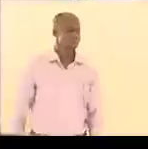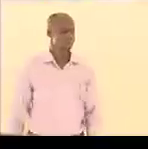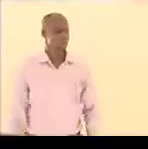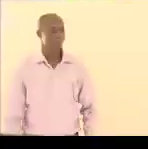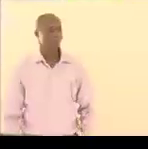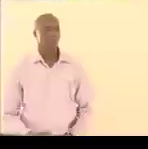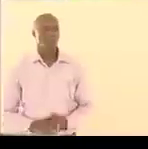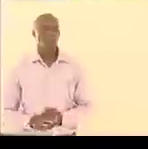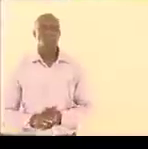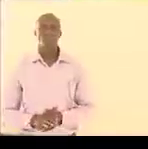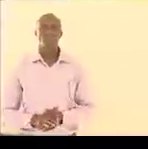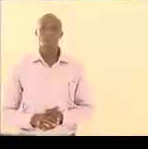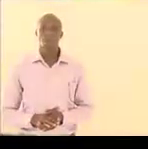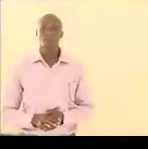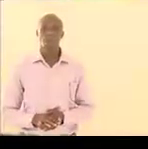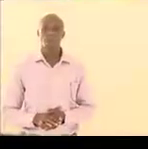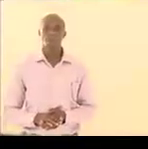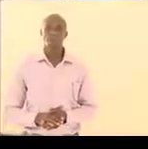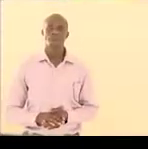Fear, anxiety.